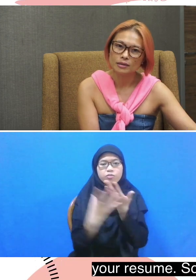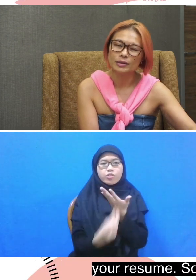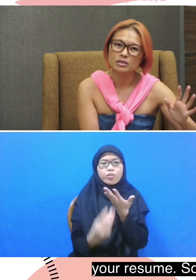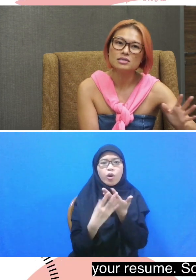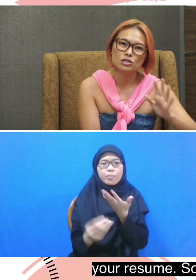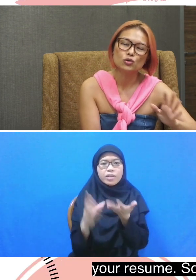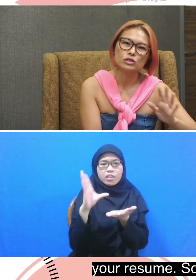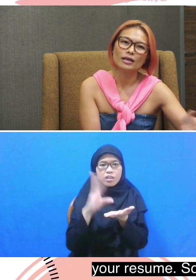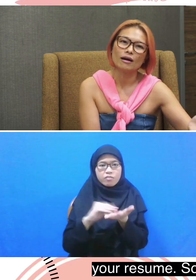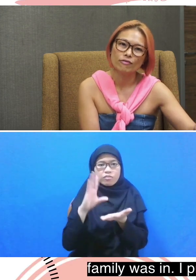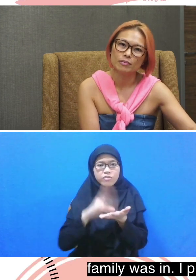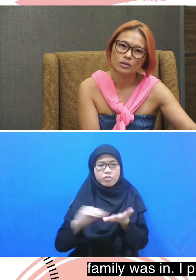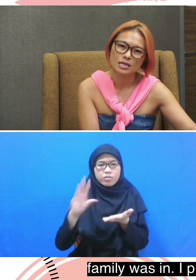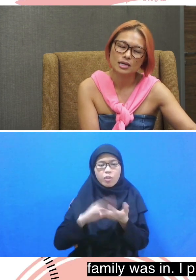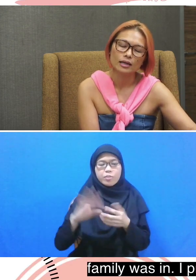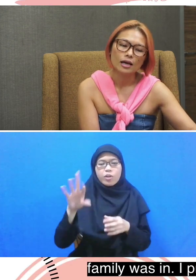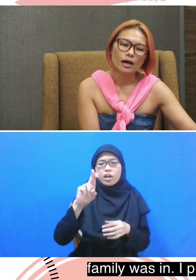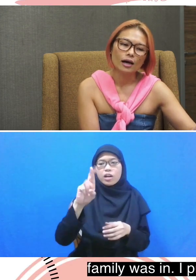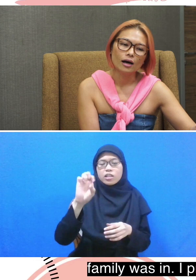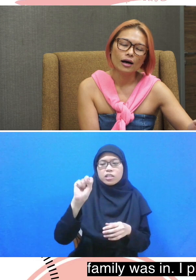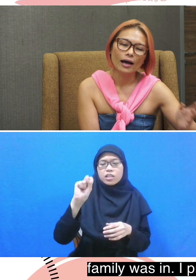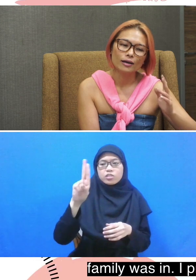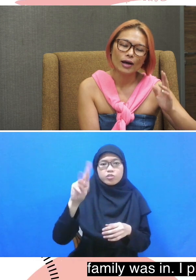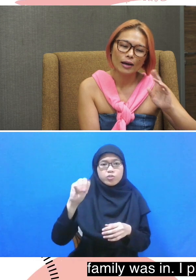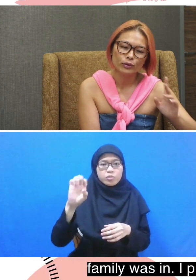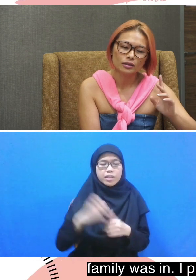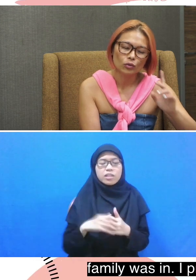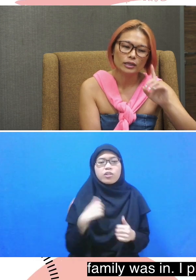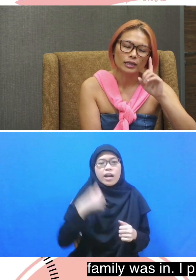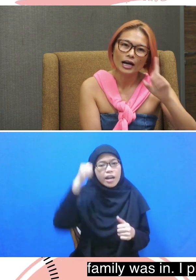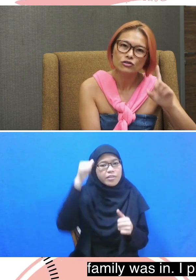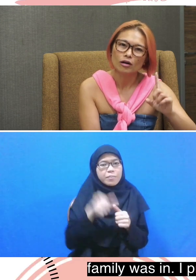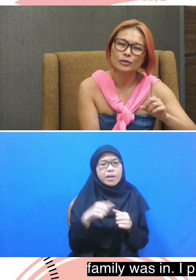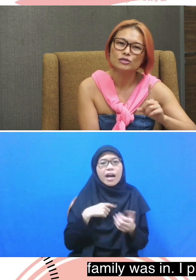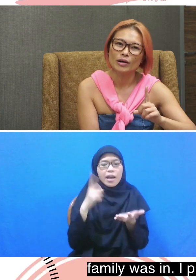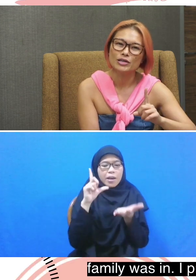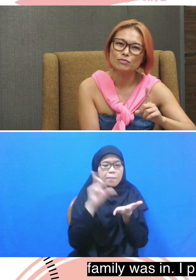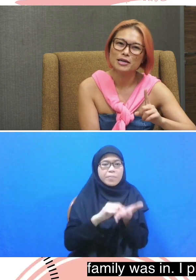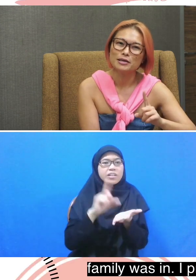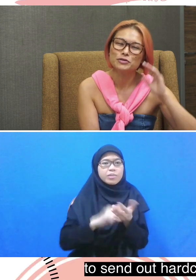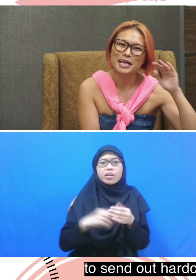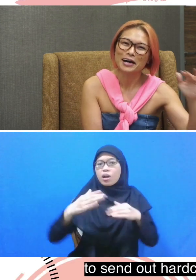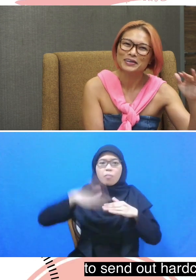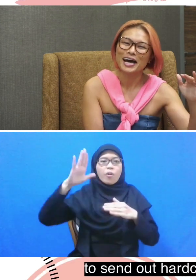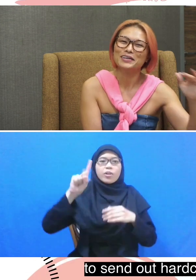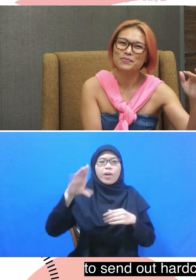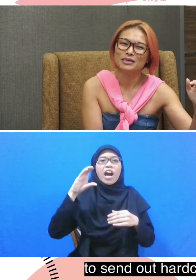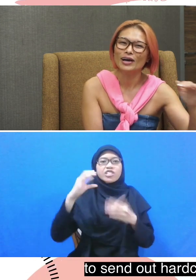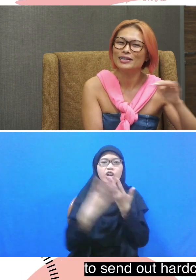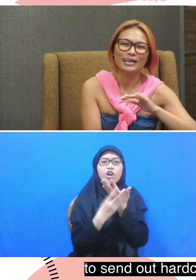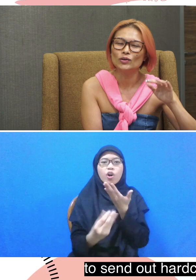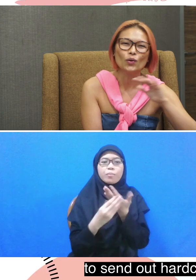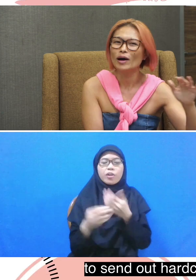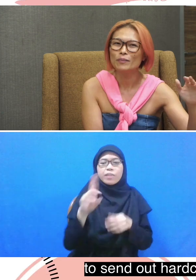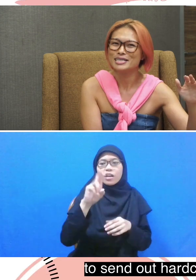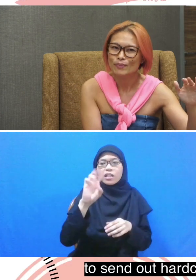remembered, because of the situation that our family was in, I printed more than 100 copies of my resume to send out hard copy. You know,